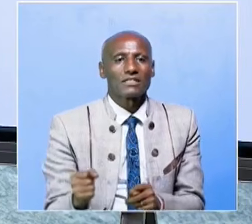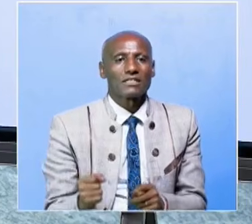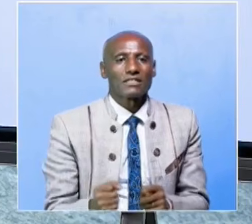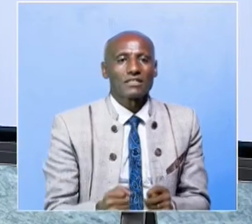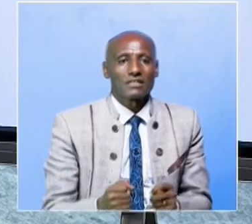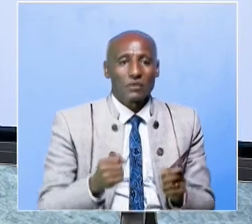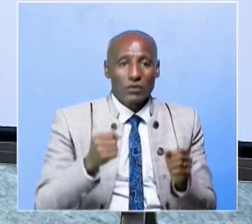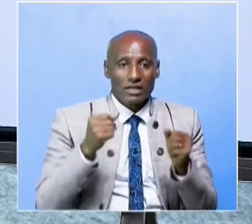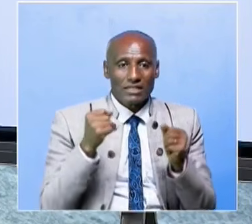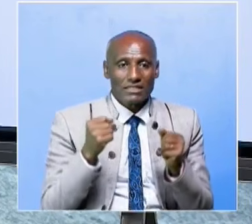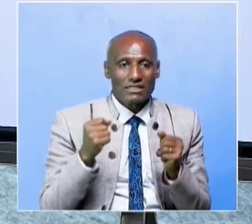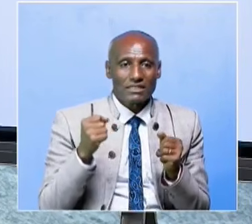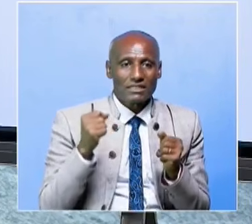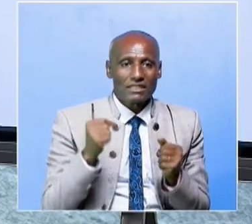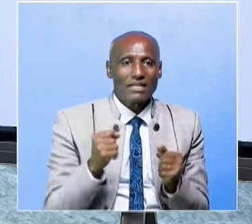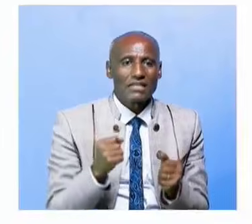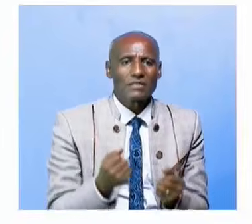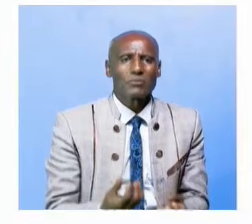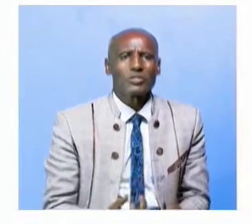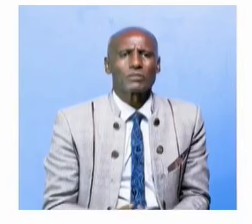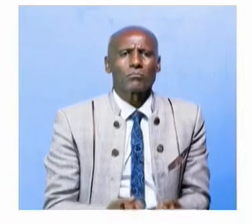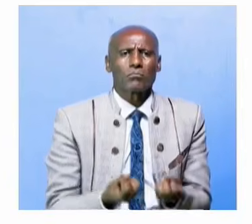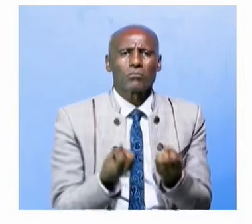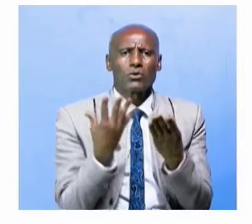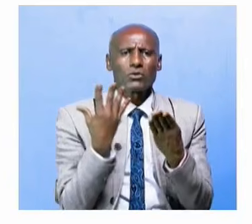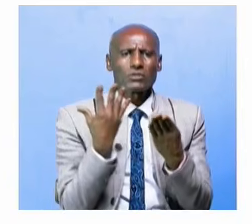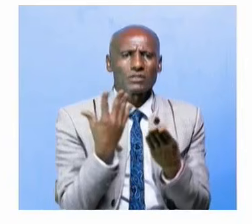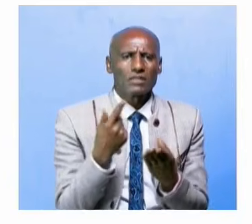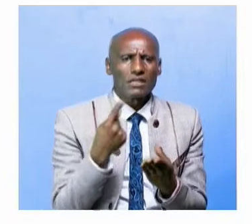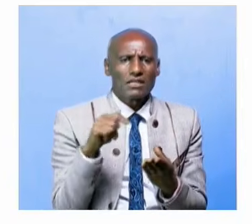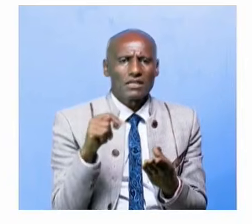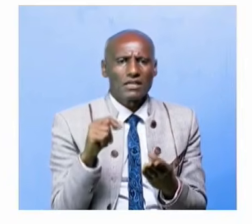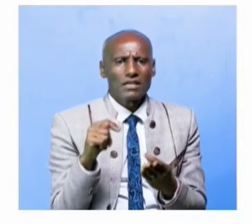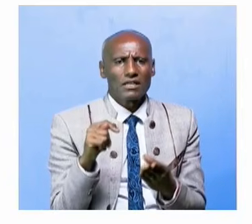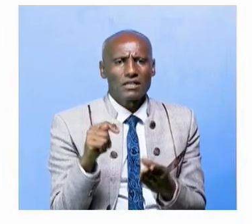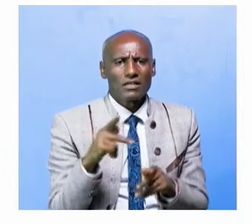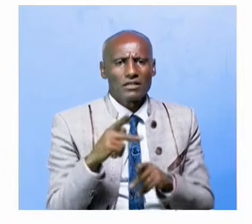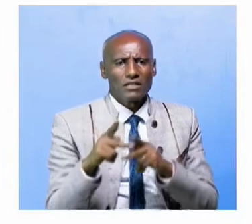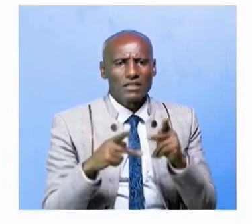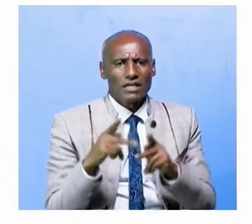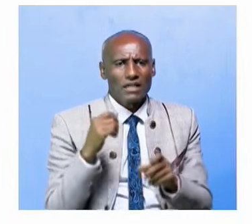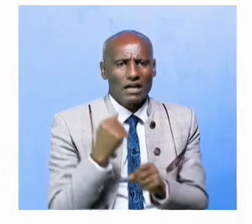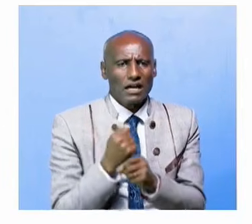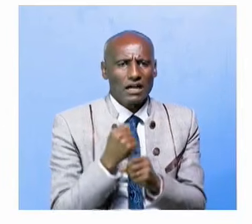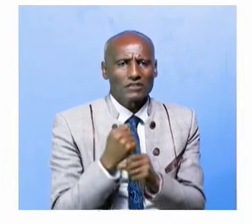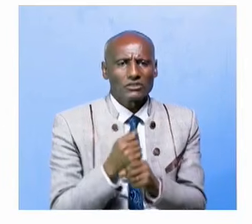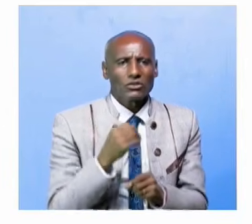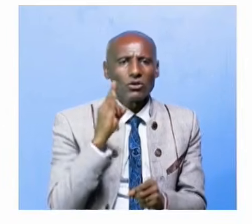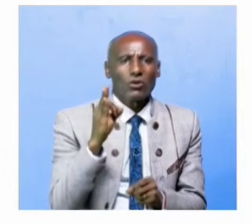to boost something, or the process of, or the act of